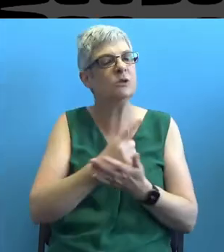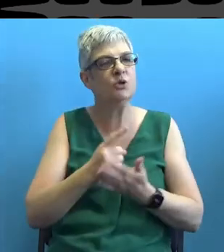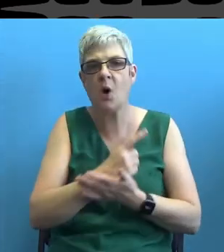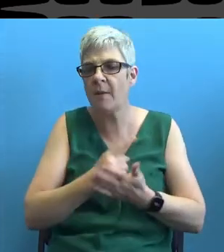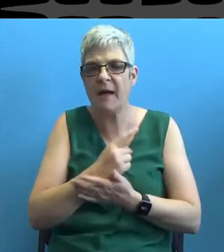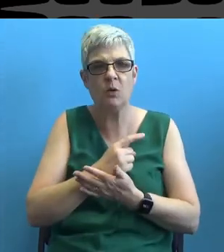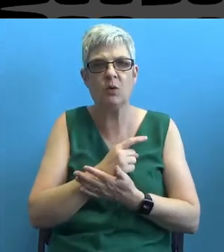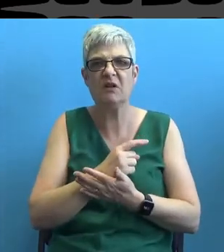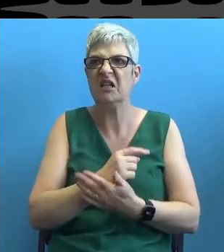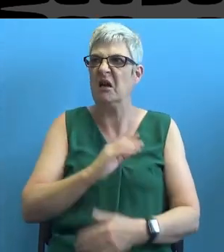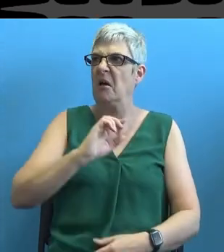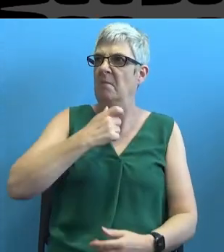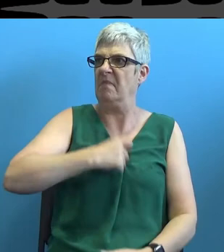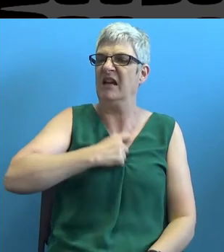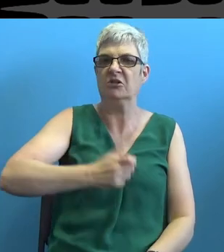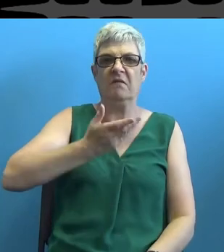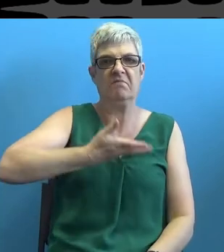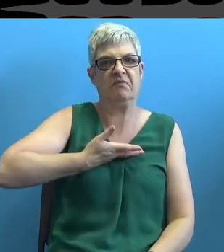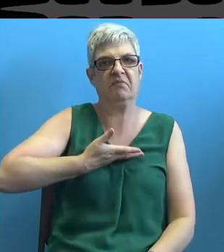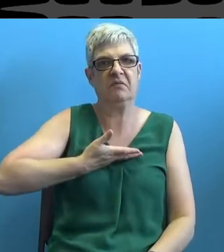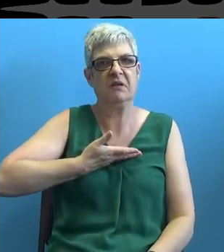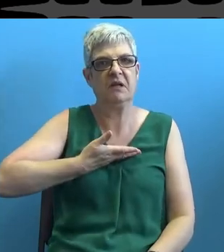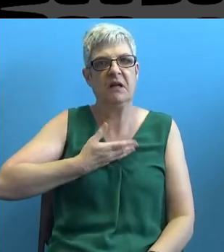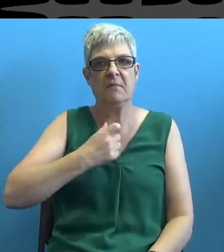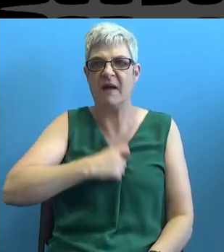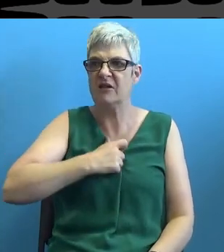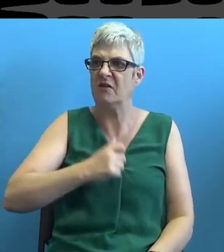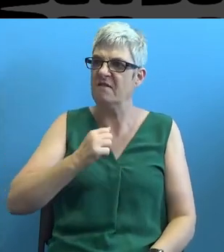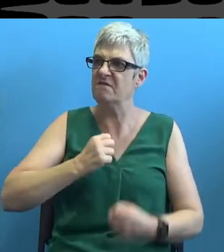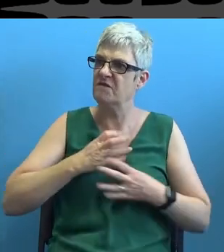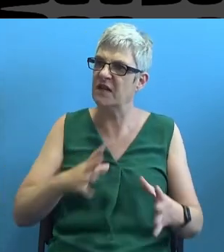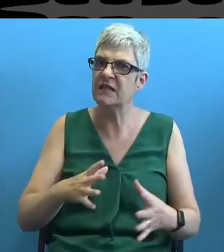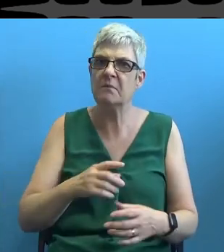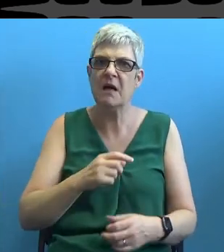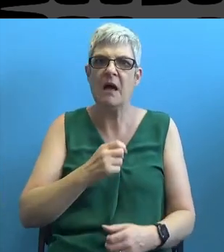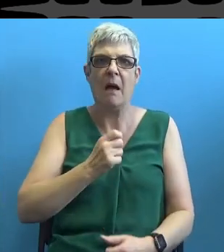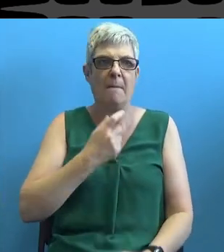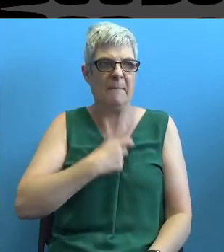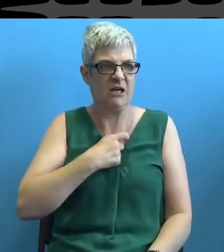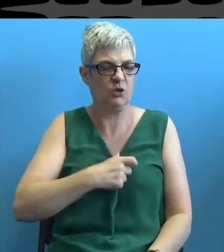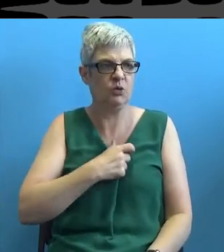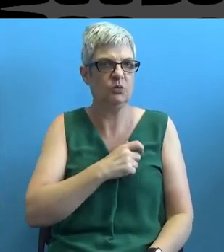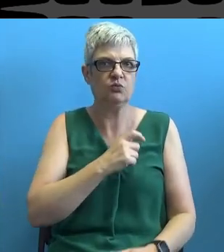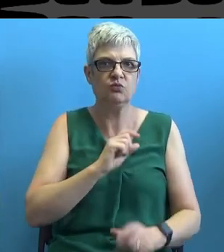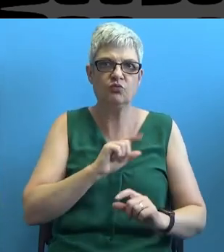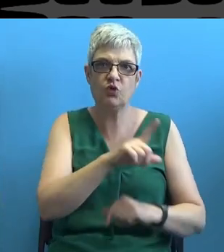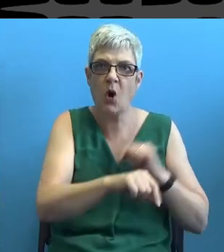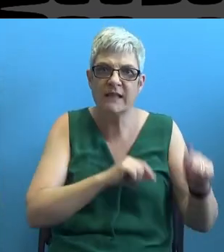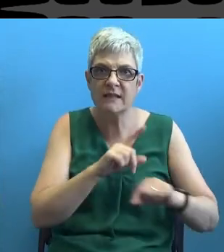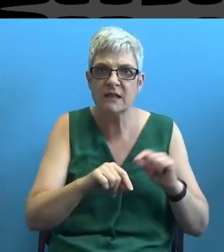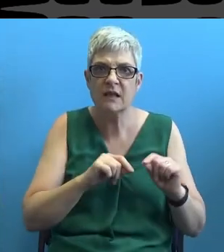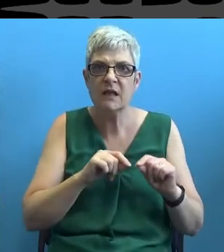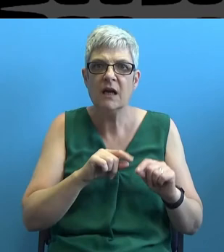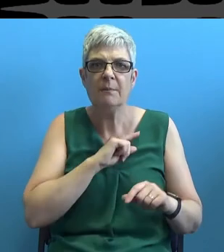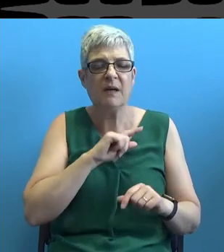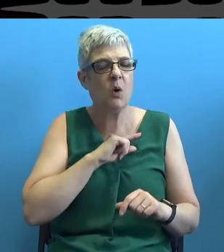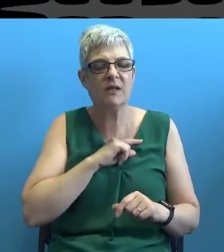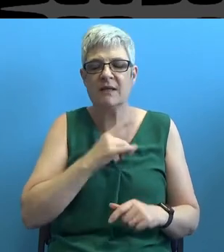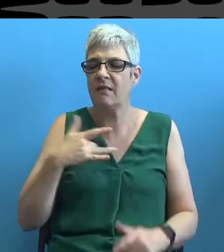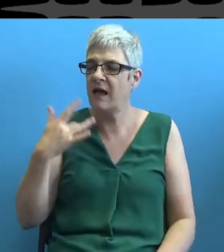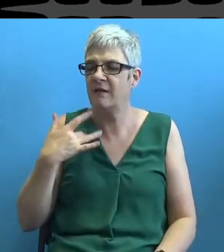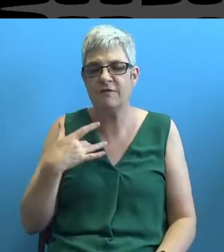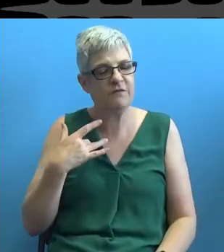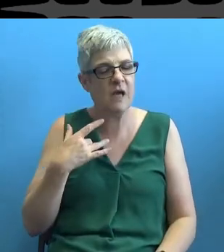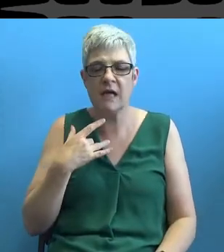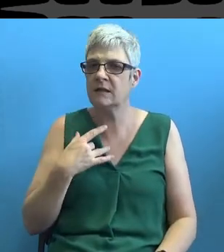about exercising personal freedom and choice. For life is not simply a matter of a string of personal